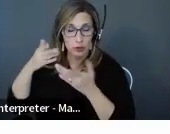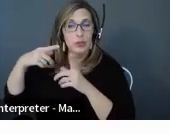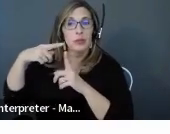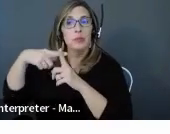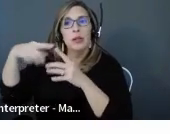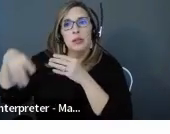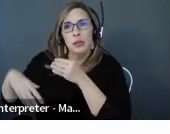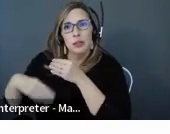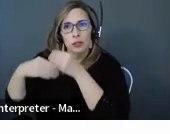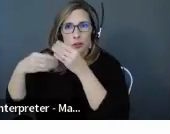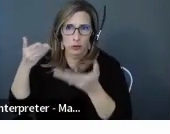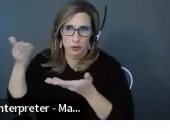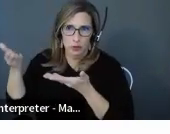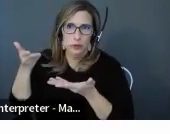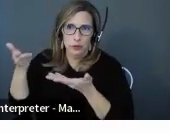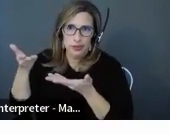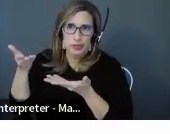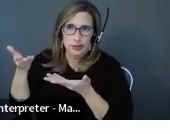additional services.